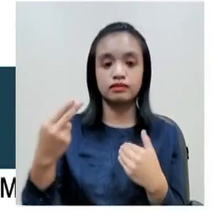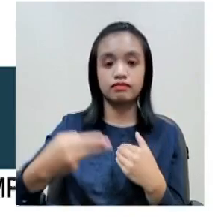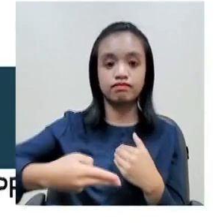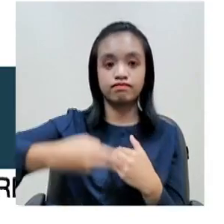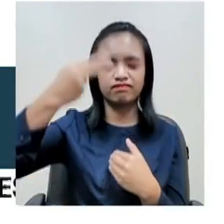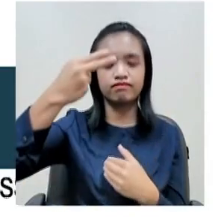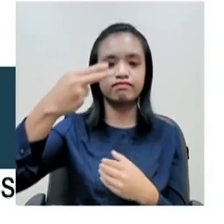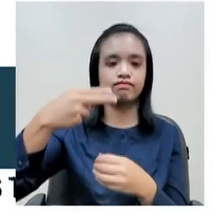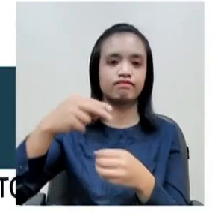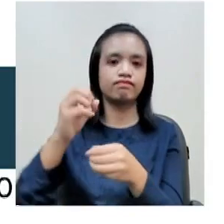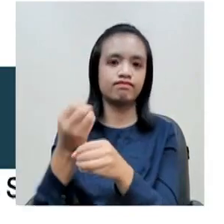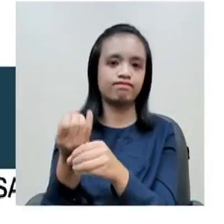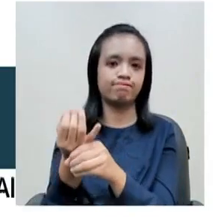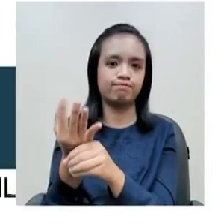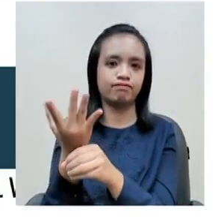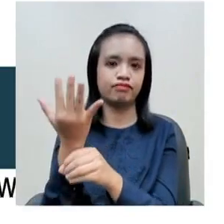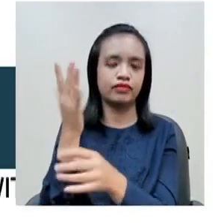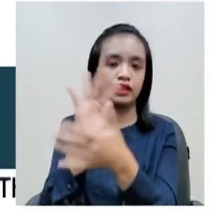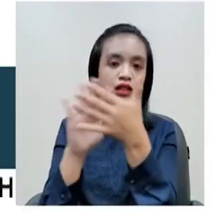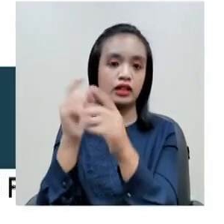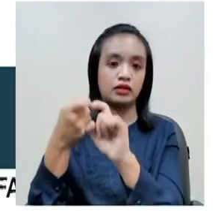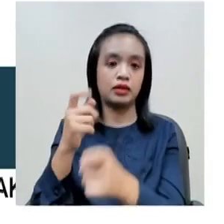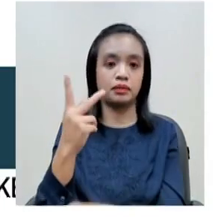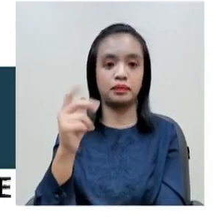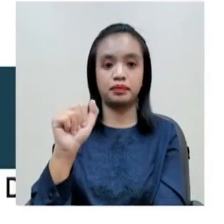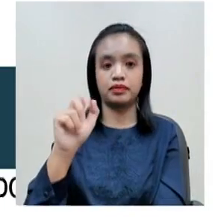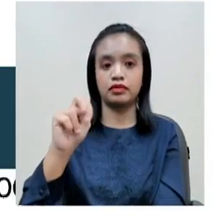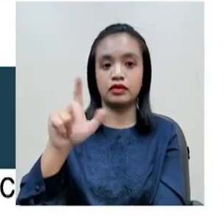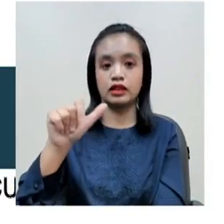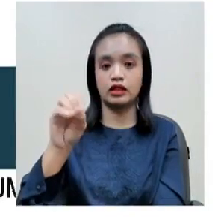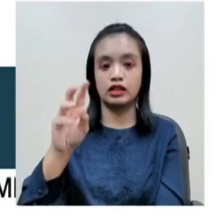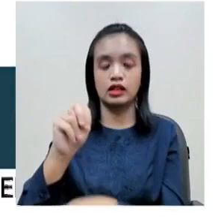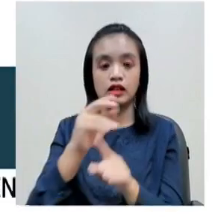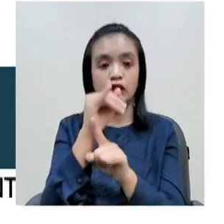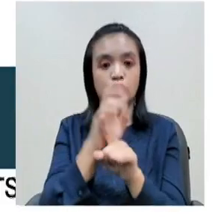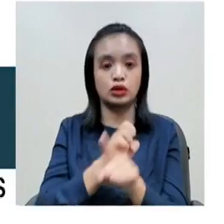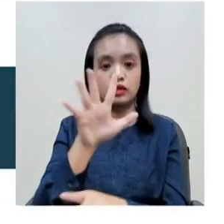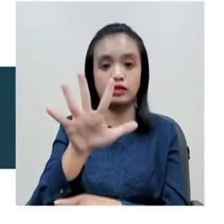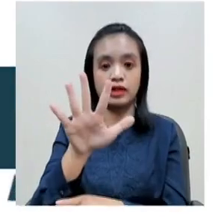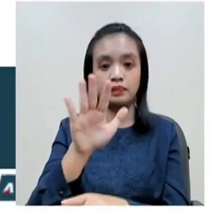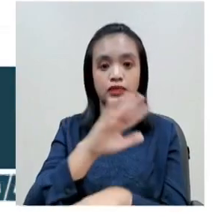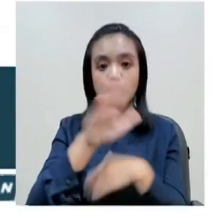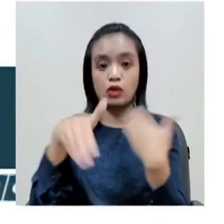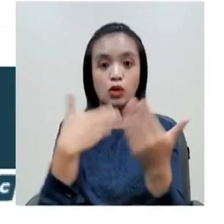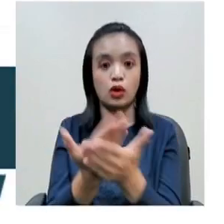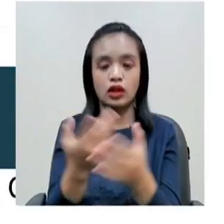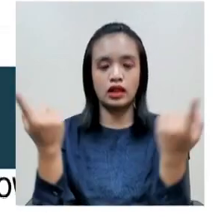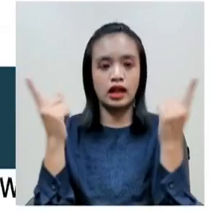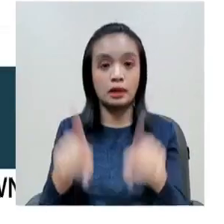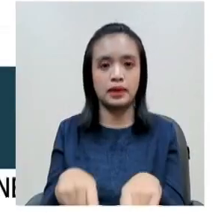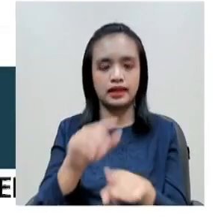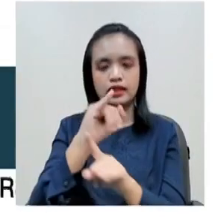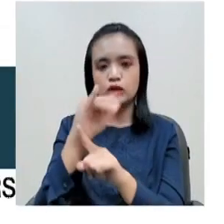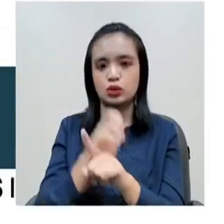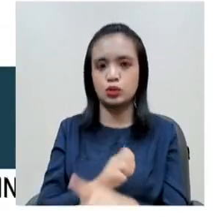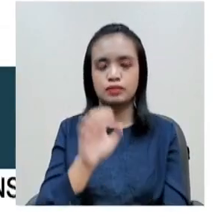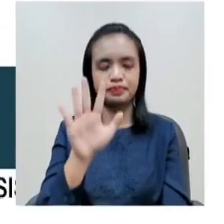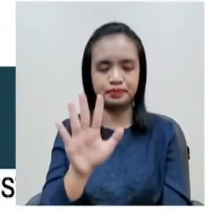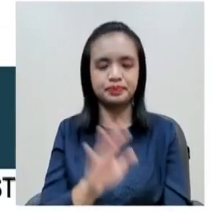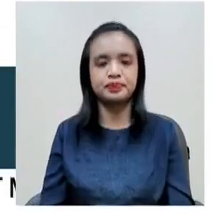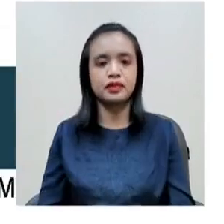emission from Canlaon on June 5. Everything had to happen on June 5. So the emission